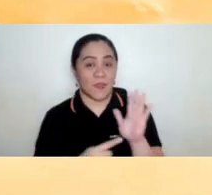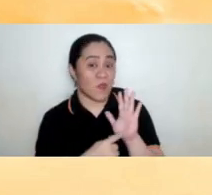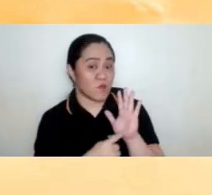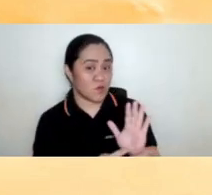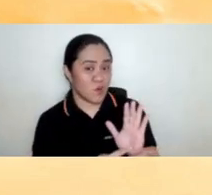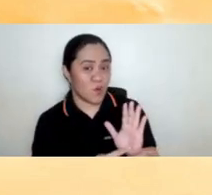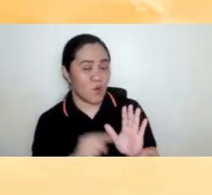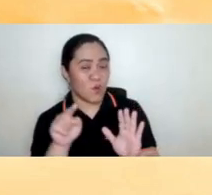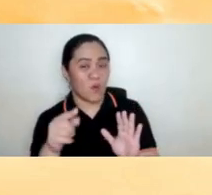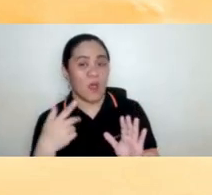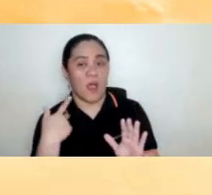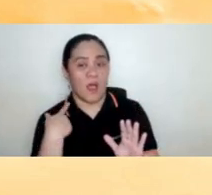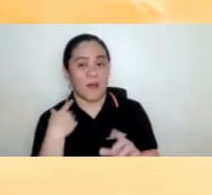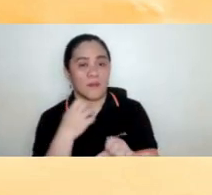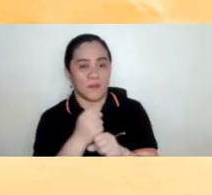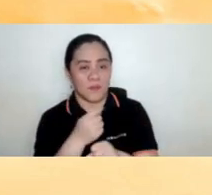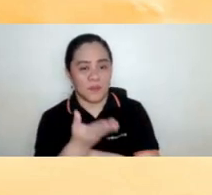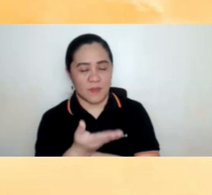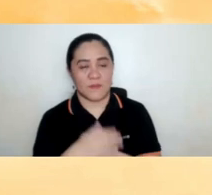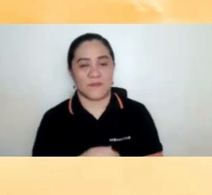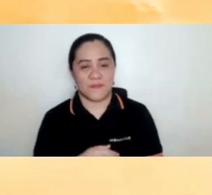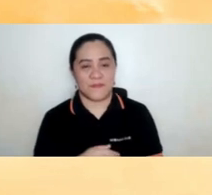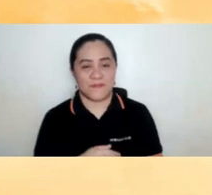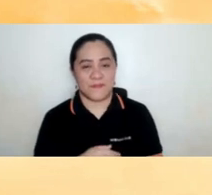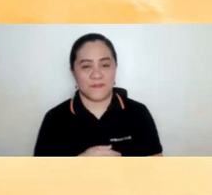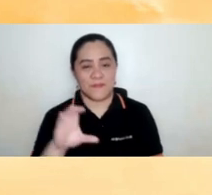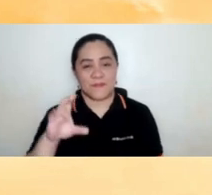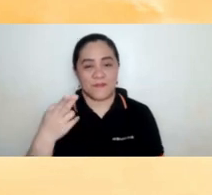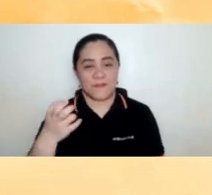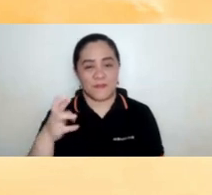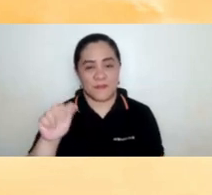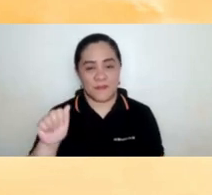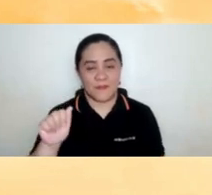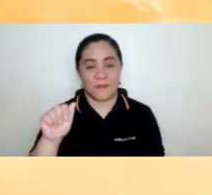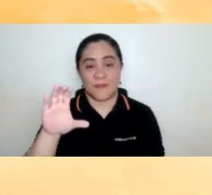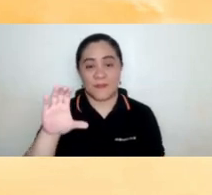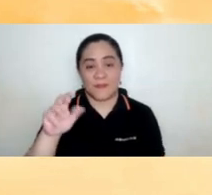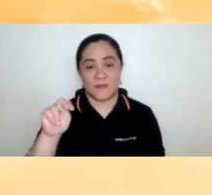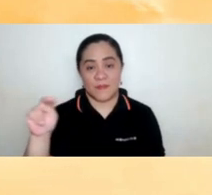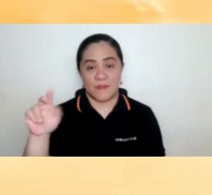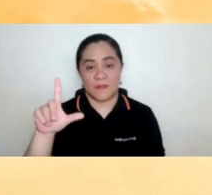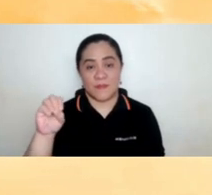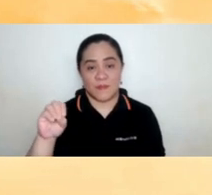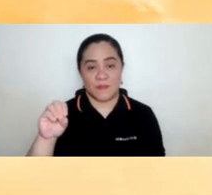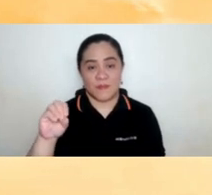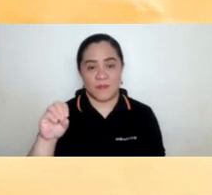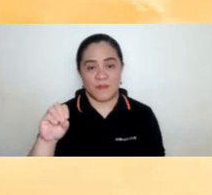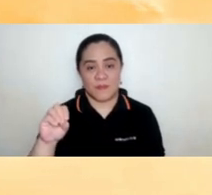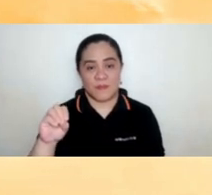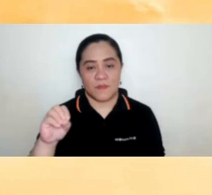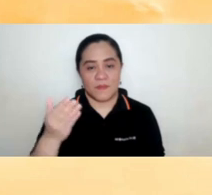disorders in children and teens, let's all give a warm welcome to Ms. Cherry Ann Law, MA, MSc,